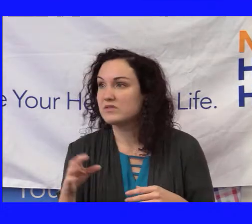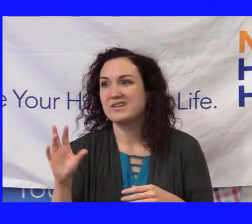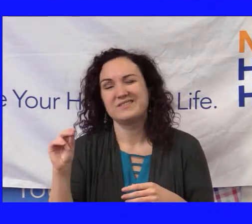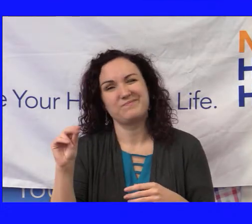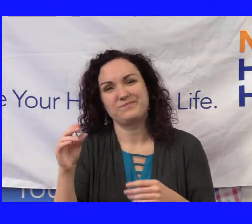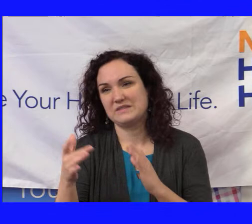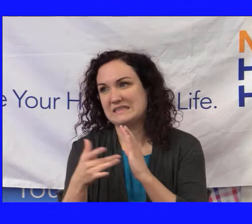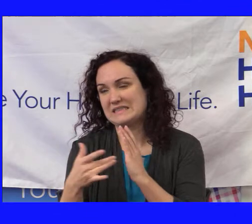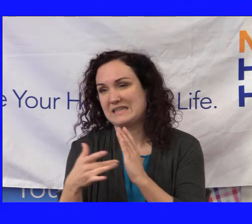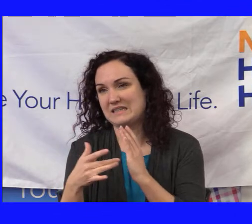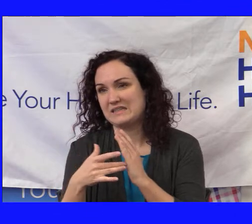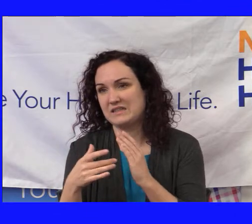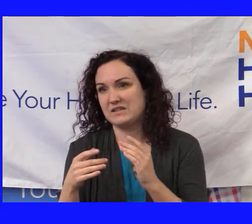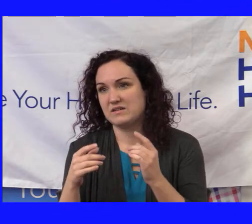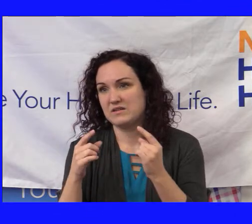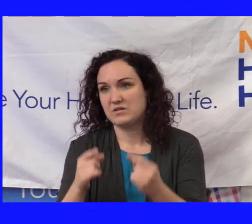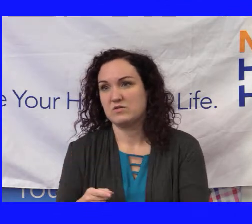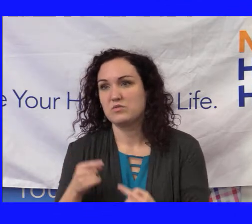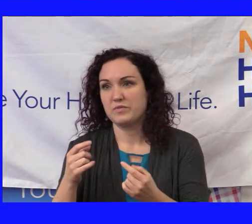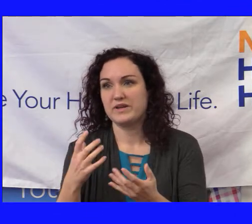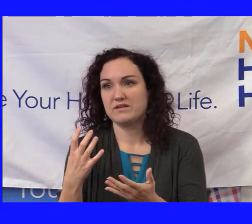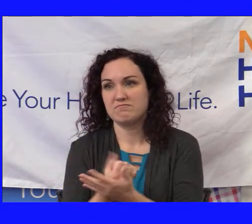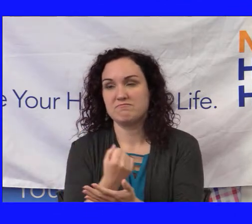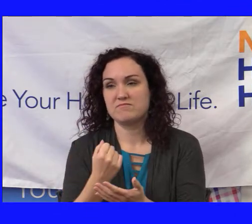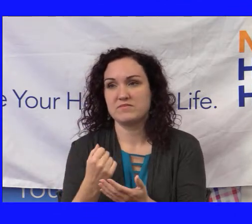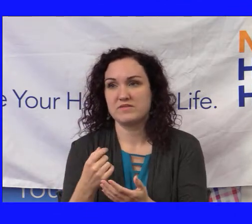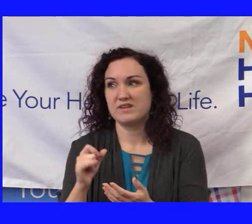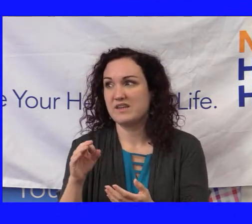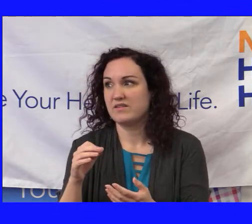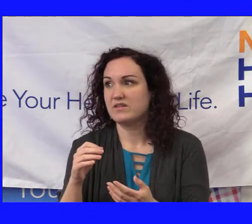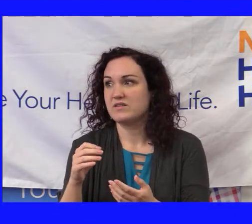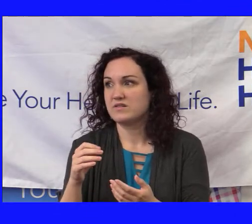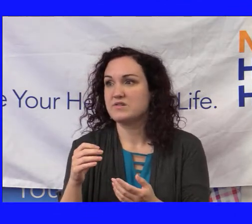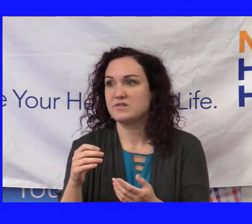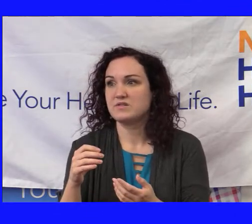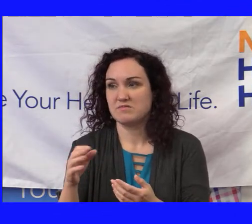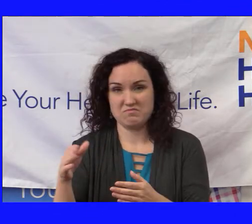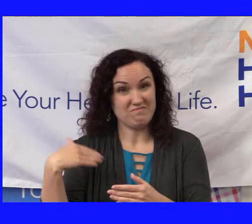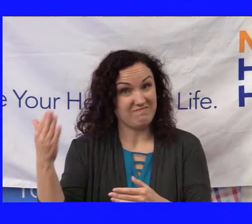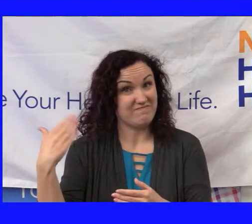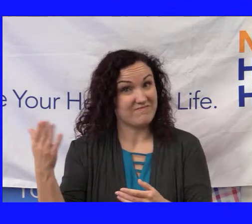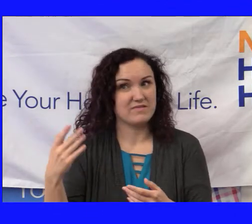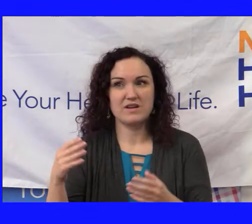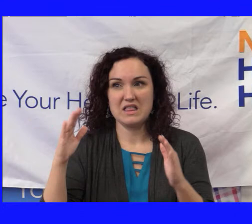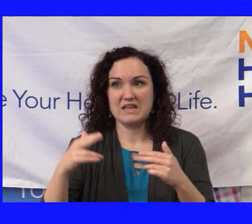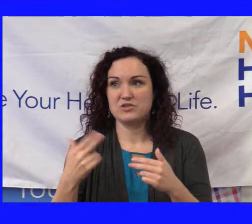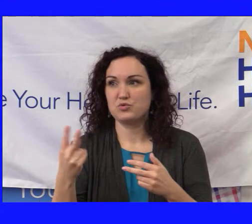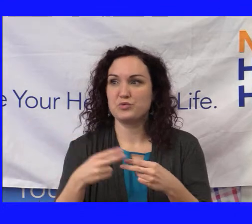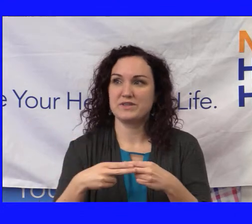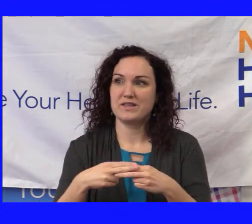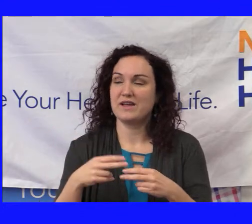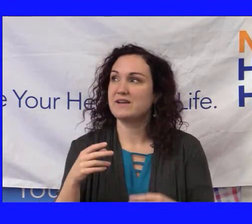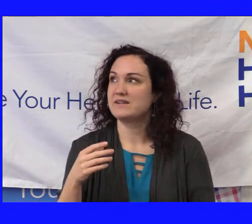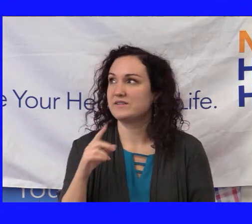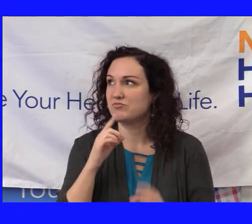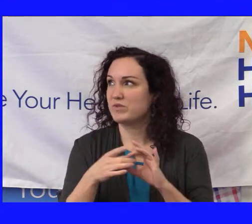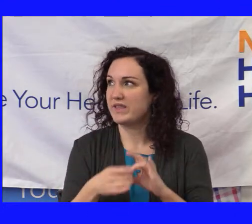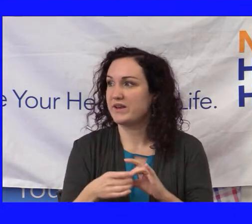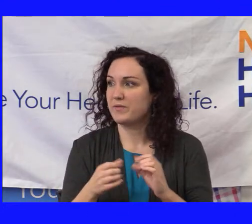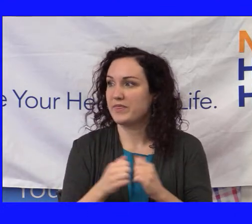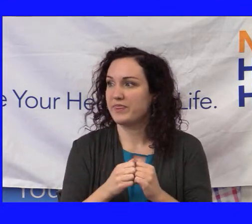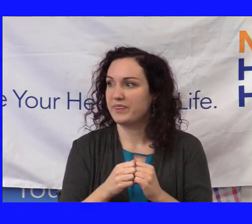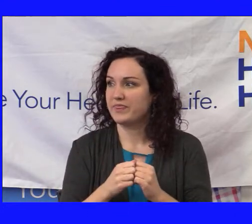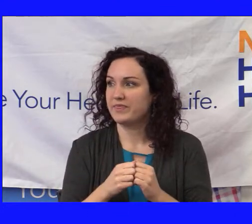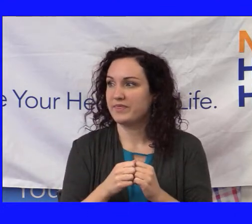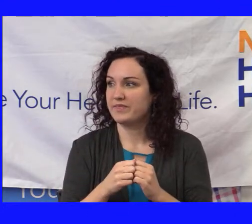have technical difficulties. We can actually talk through it with the view to see the slides. The next two slides actually speak to